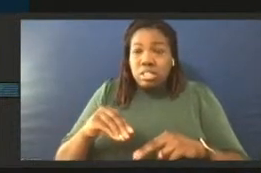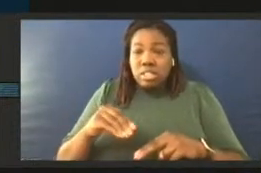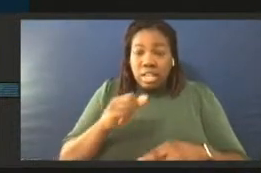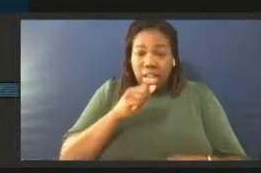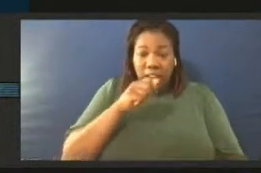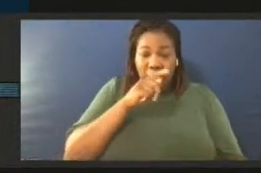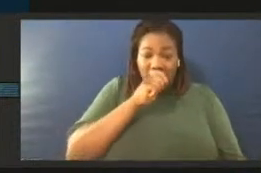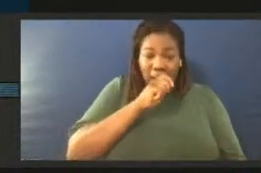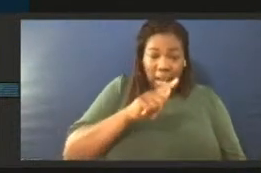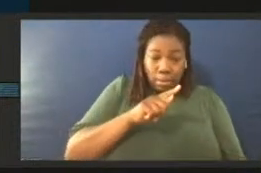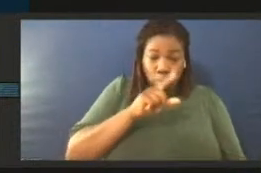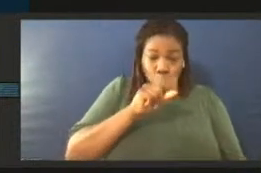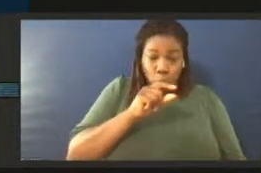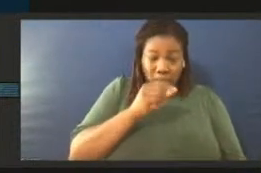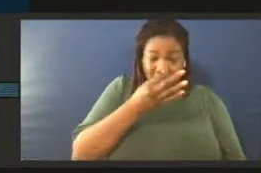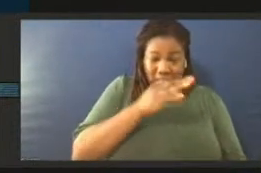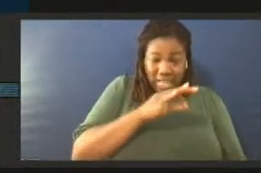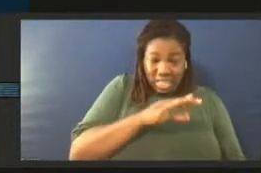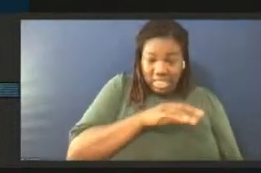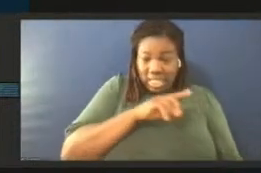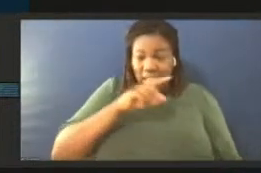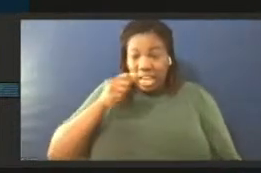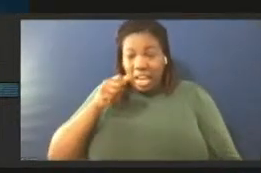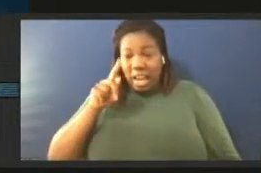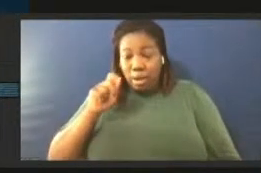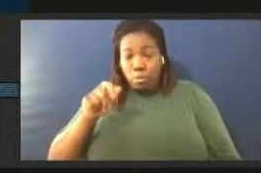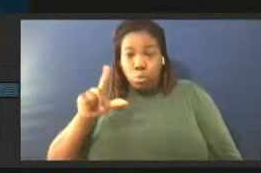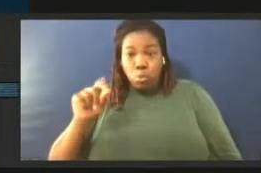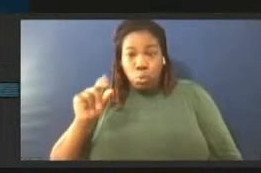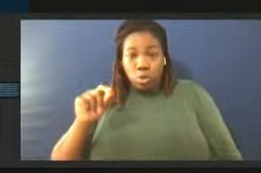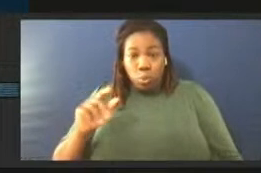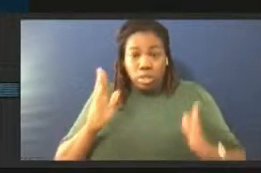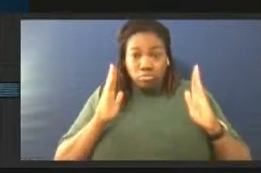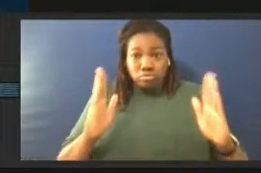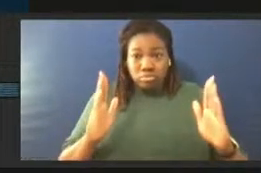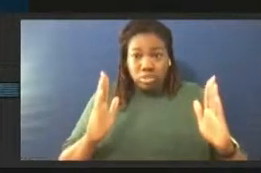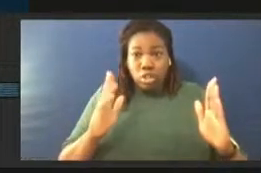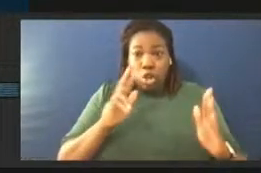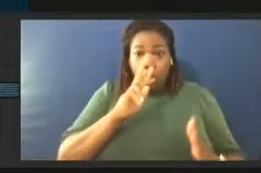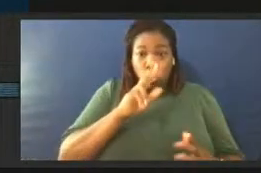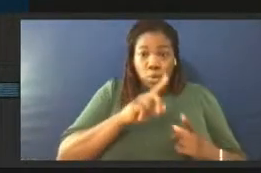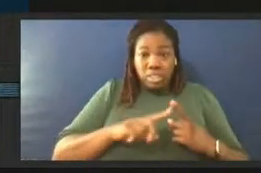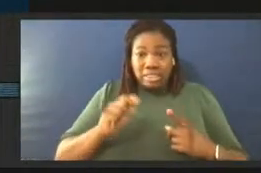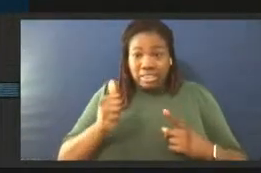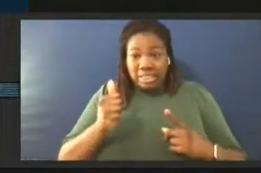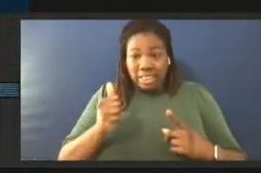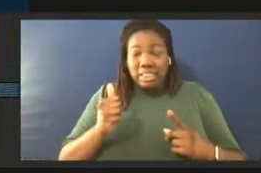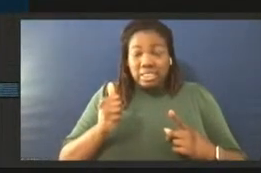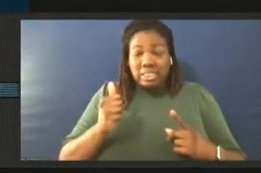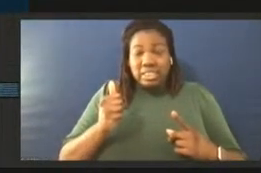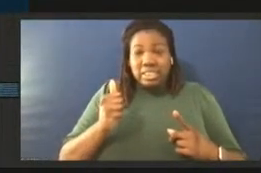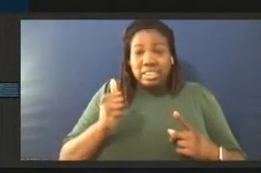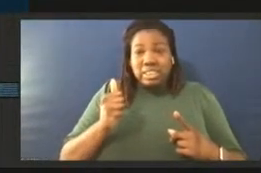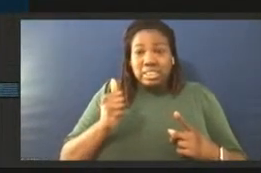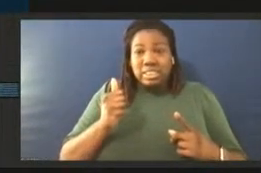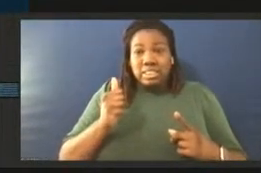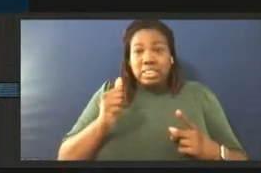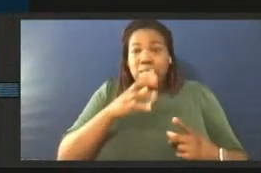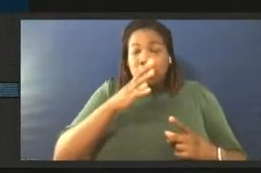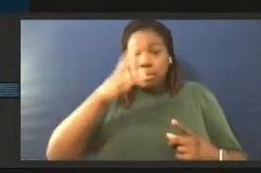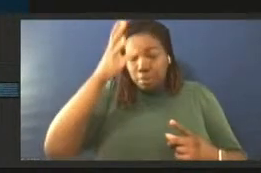of 2019 and April of 2020. Nearly 3 in 10 parents report that their children are